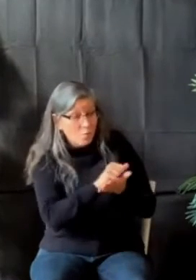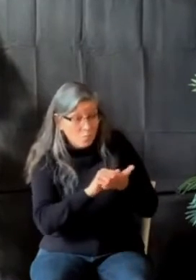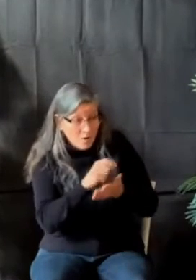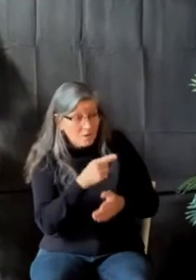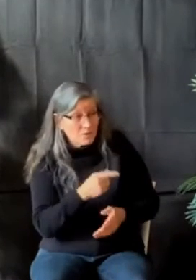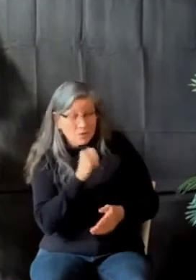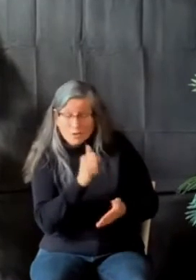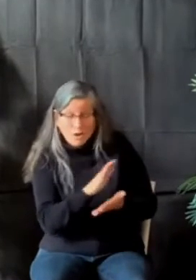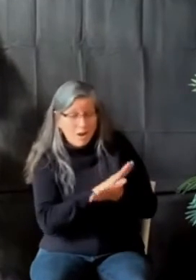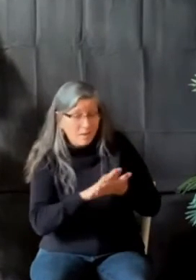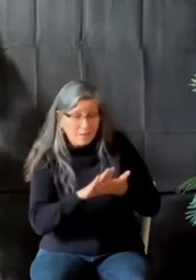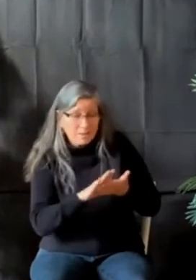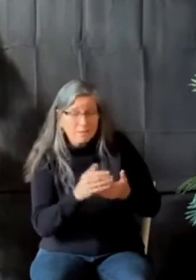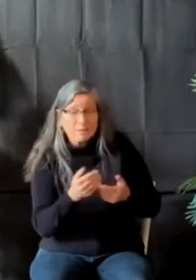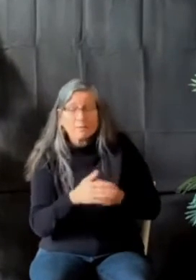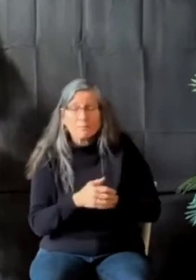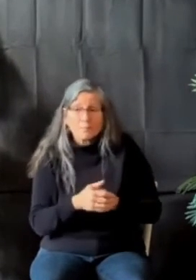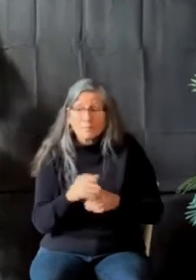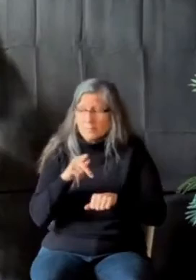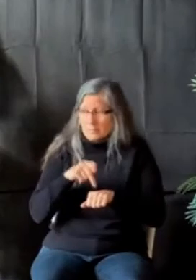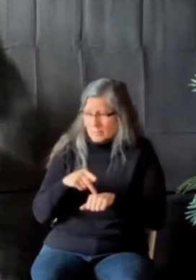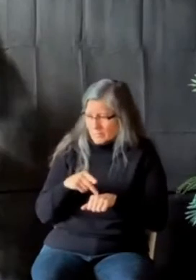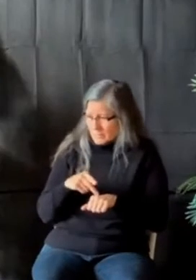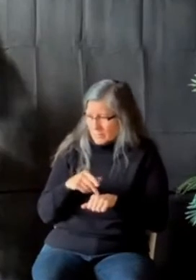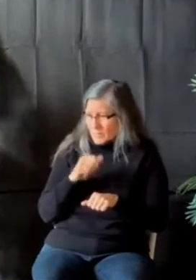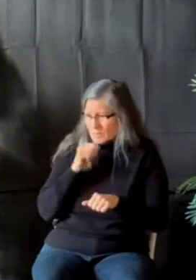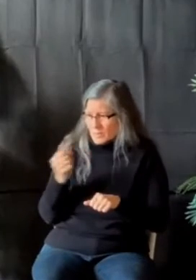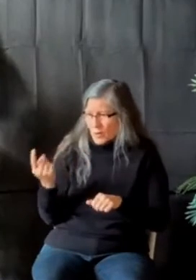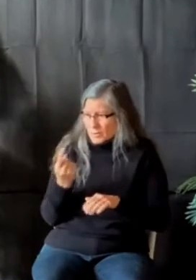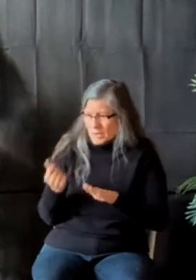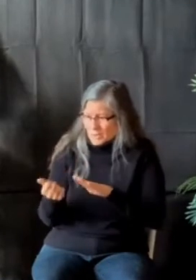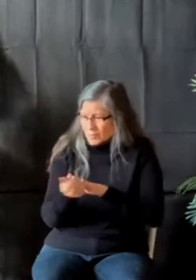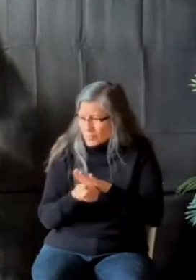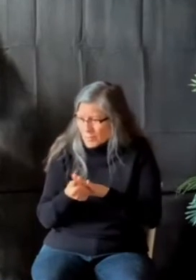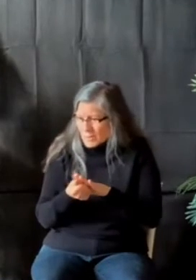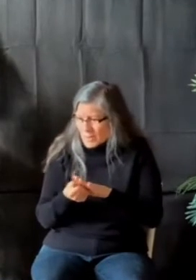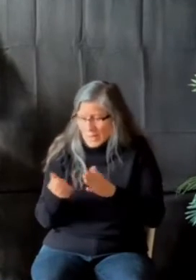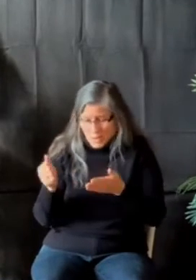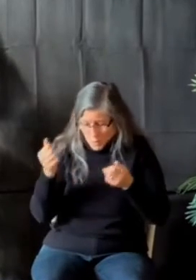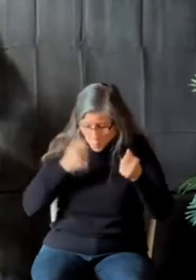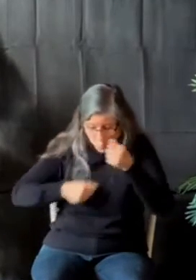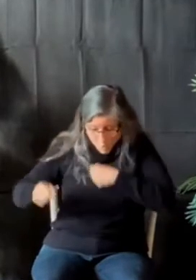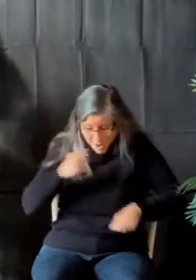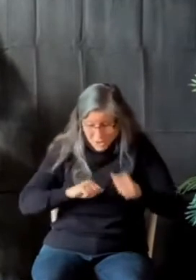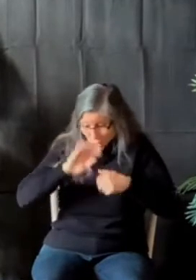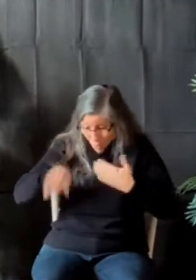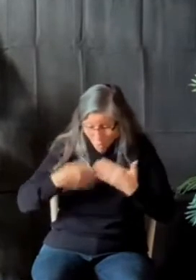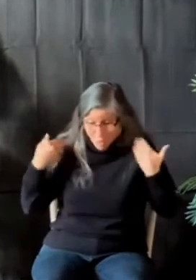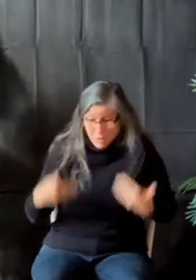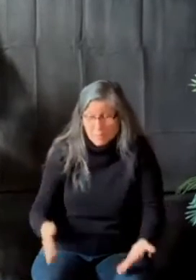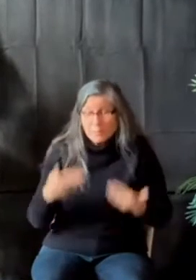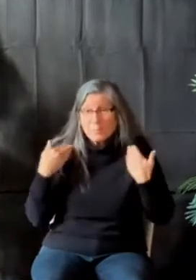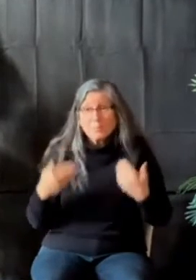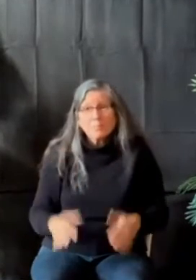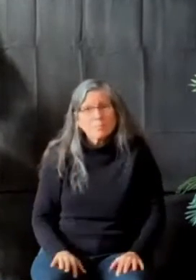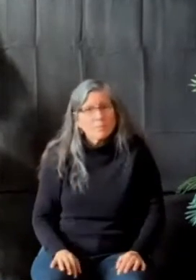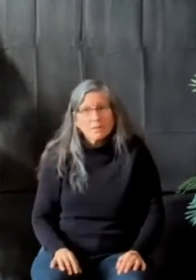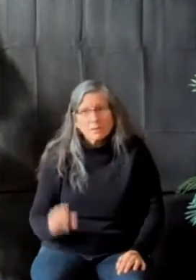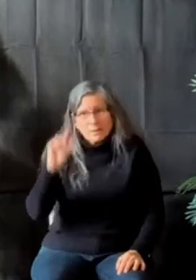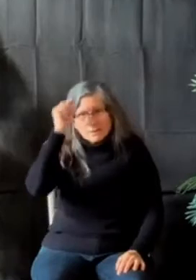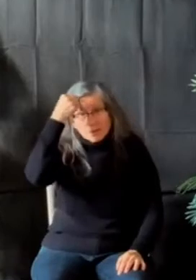clean. And then Peter says, well, don't just wash my feet, then wash all of me. He was a